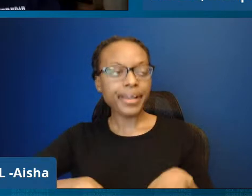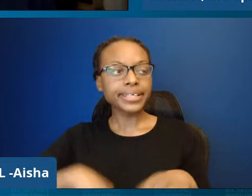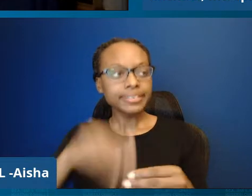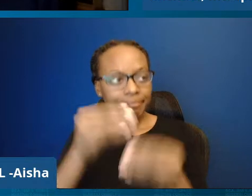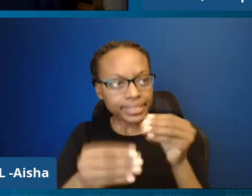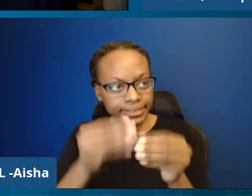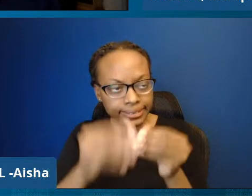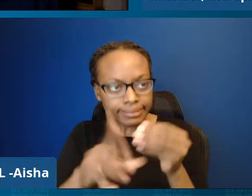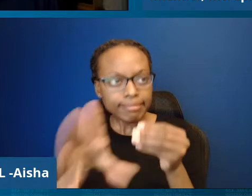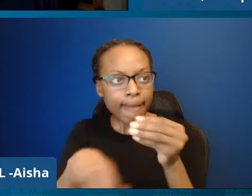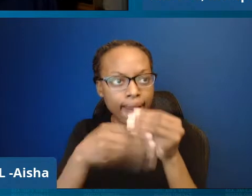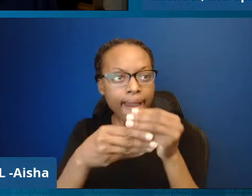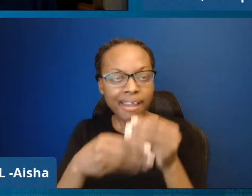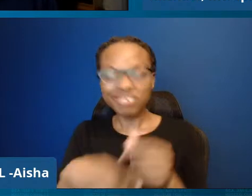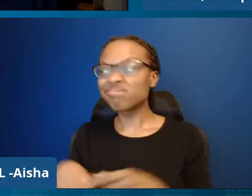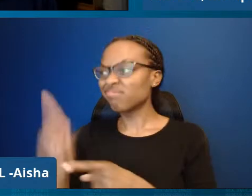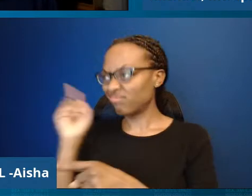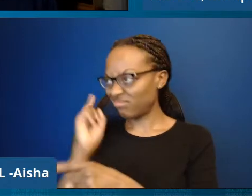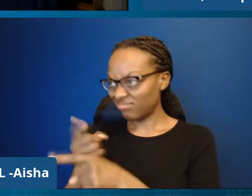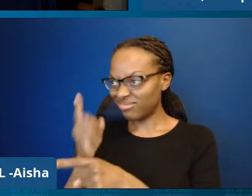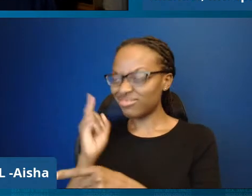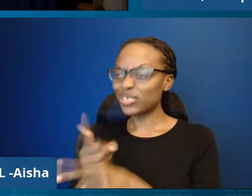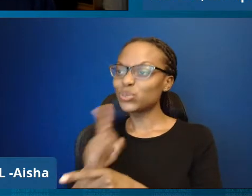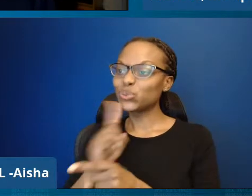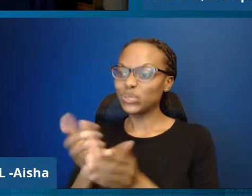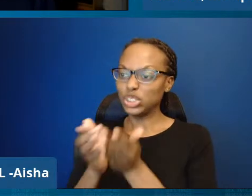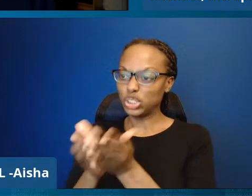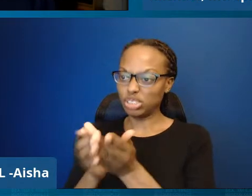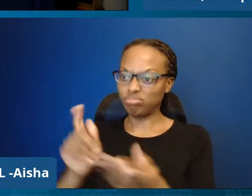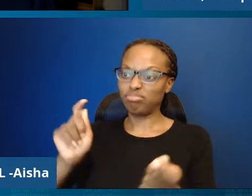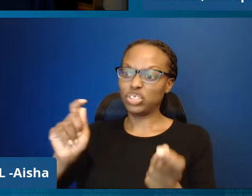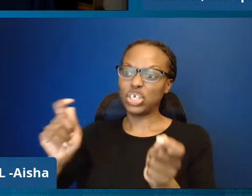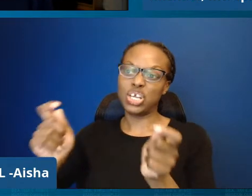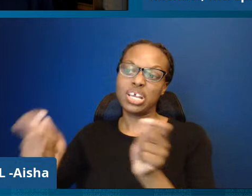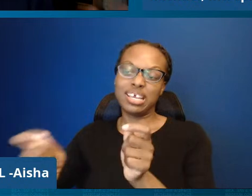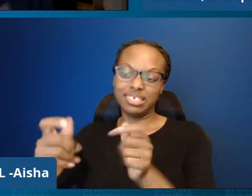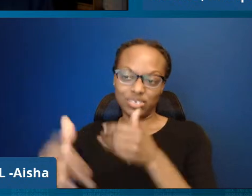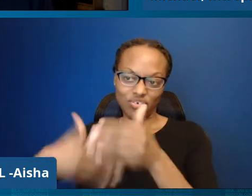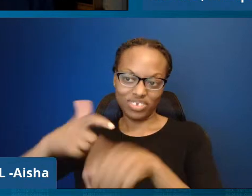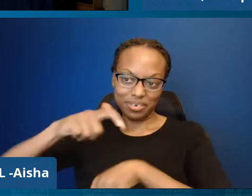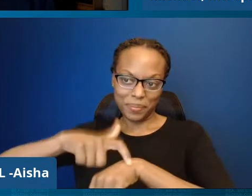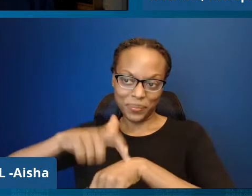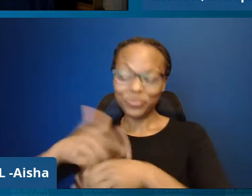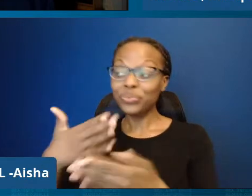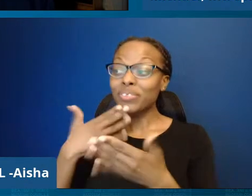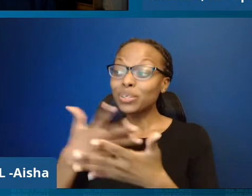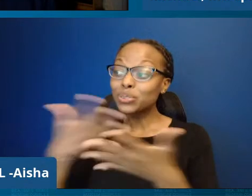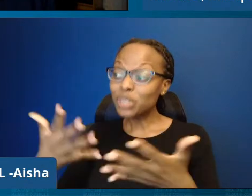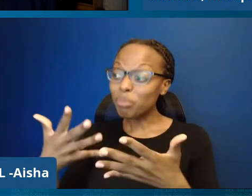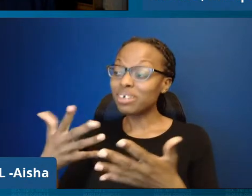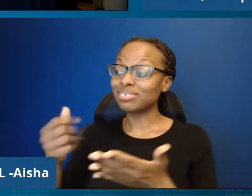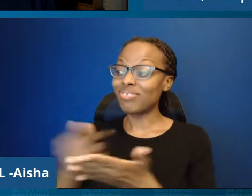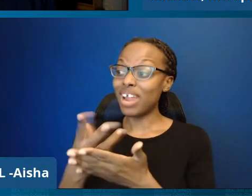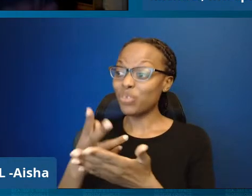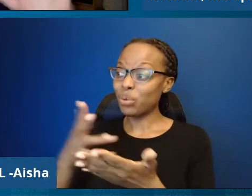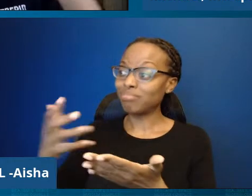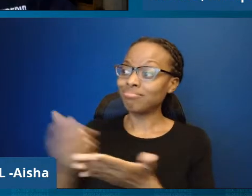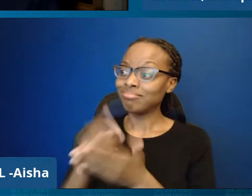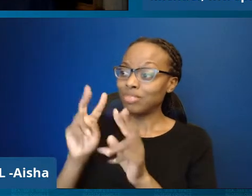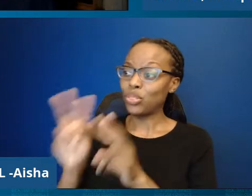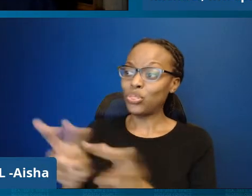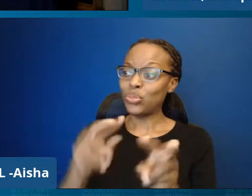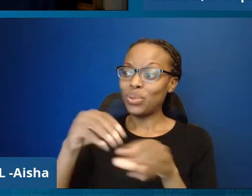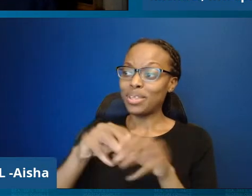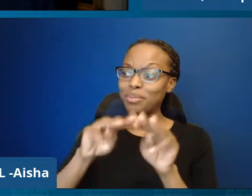different iterations of our ship as well. Exactly. Awesome. Well, thank you so much for giving everyone a glimpse inside of our museum. That was so great.